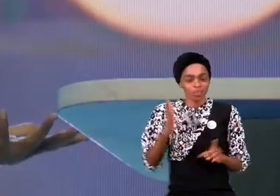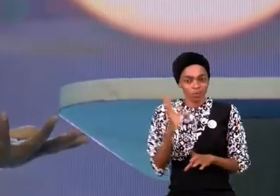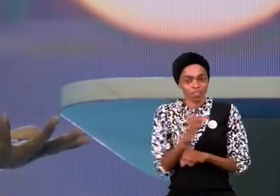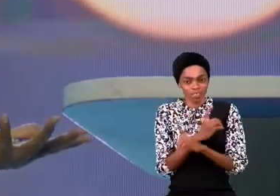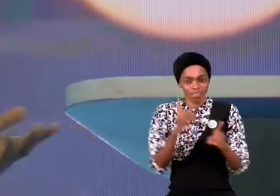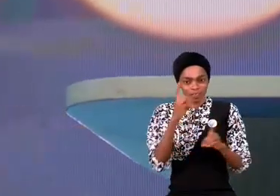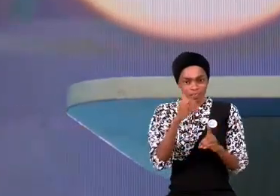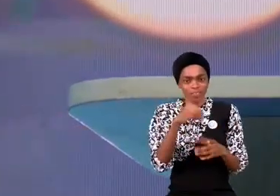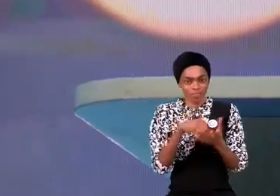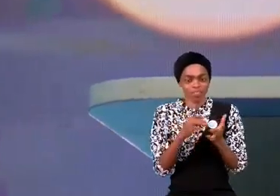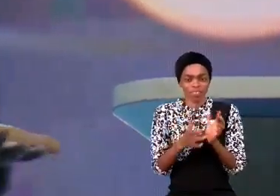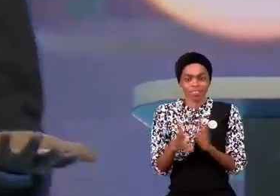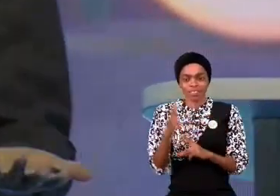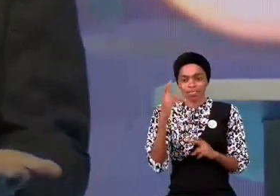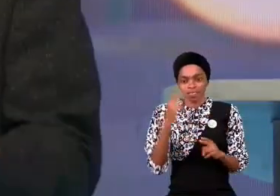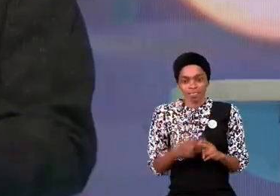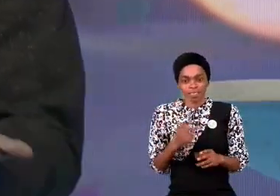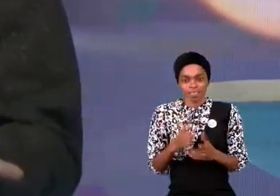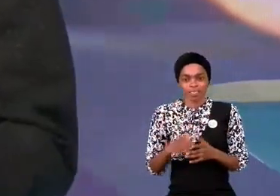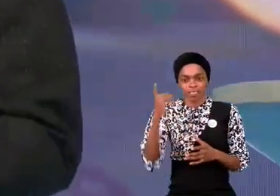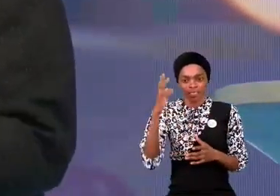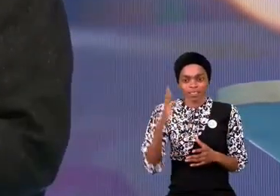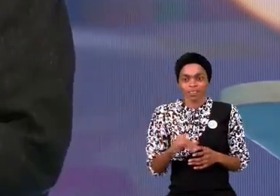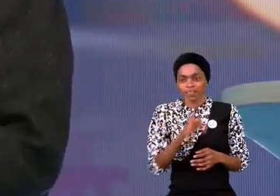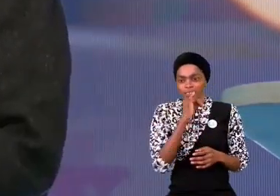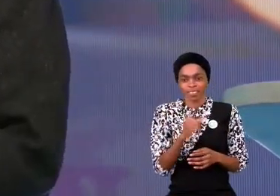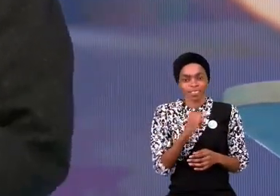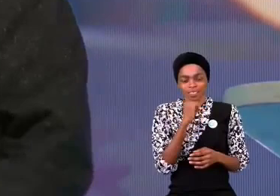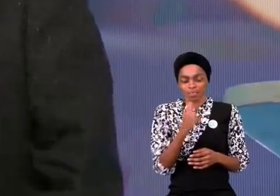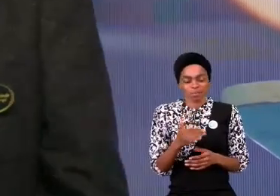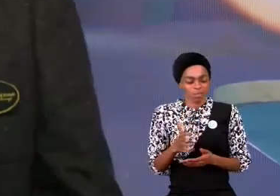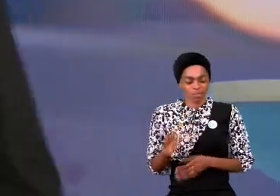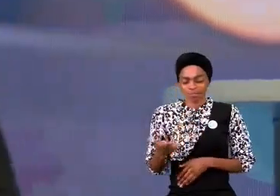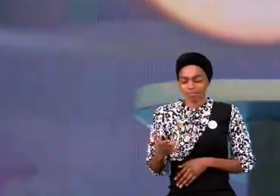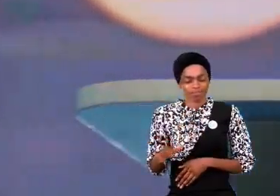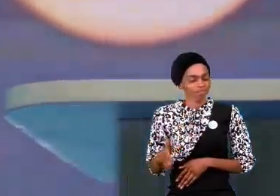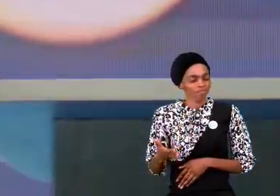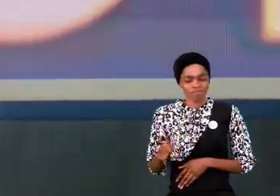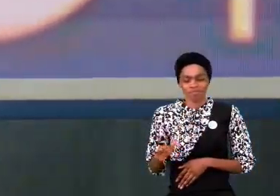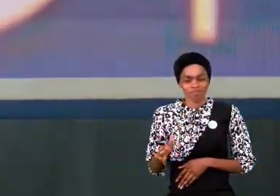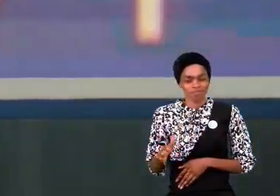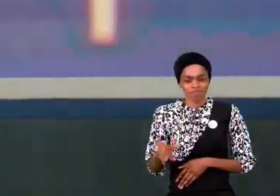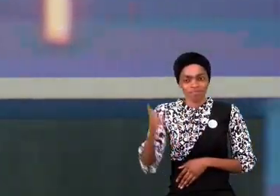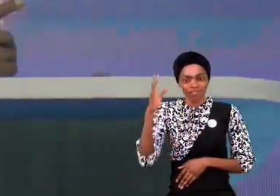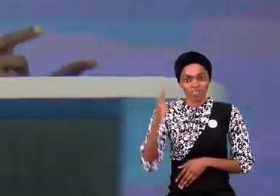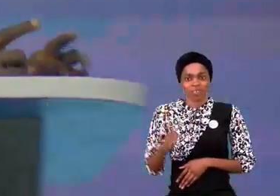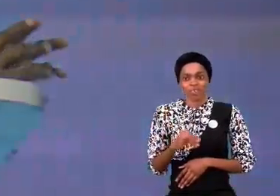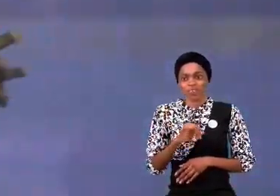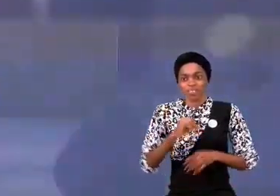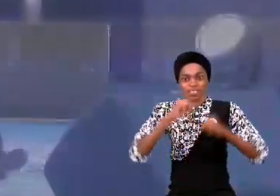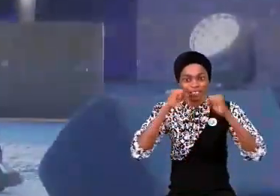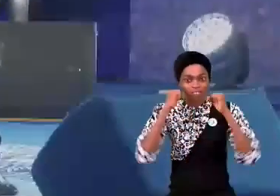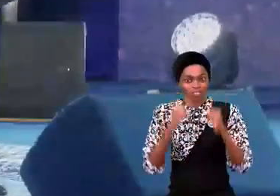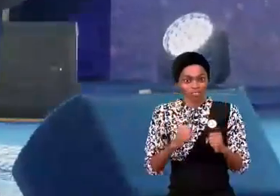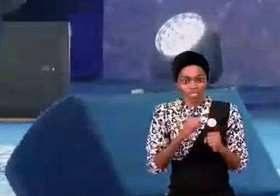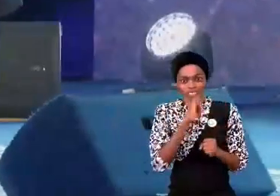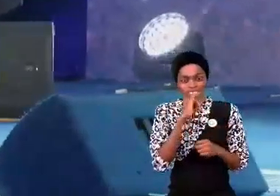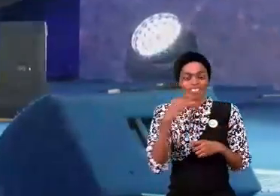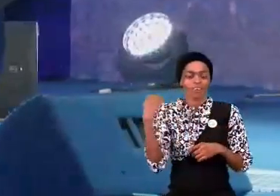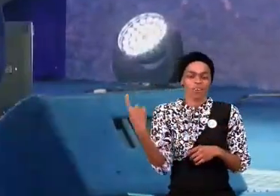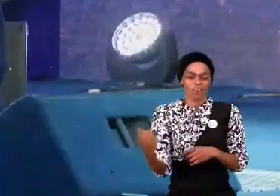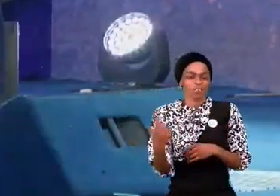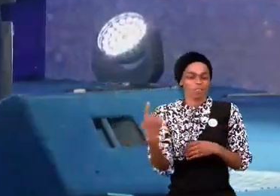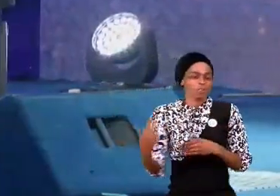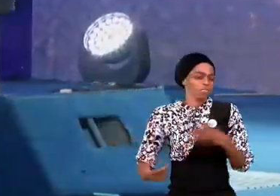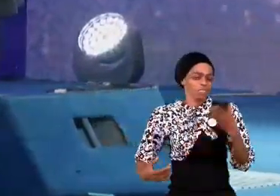partial, and his strength is always there. And whenever we call on the name